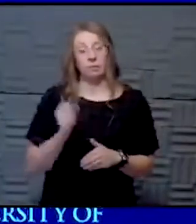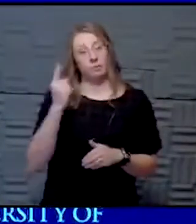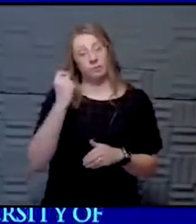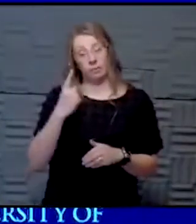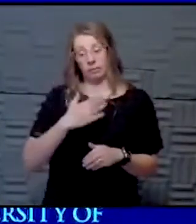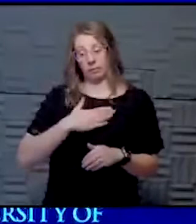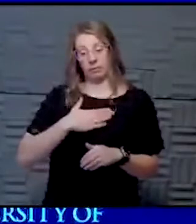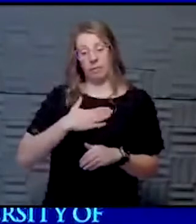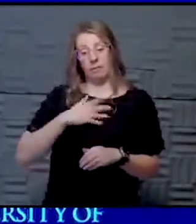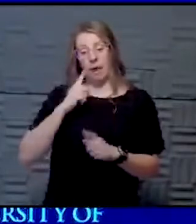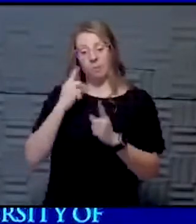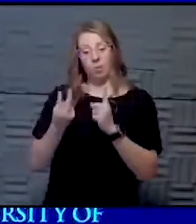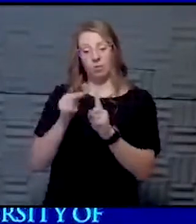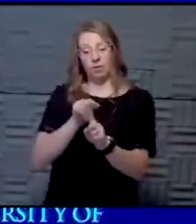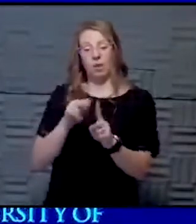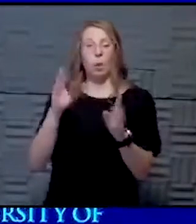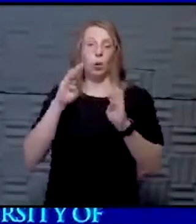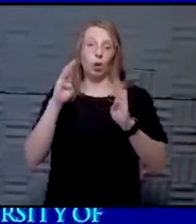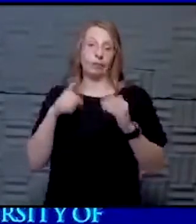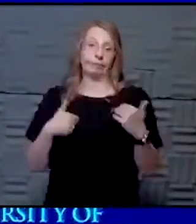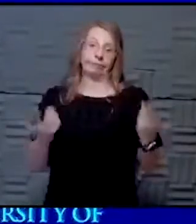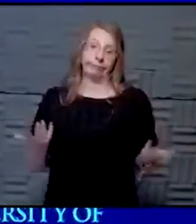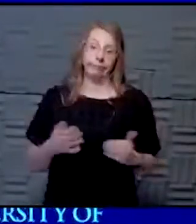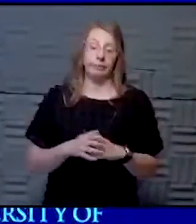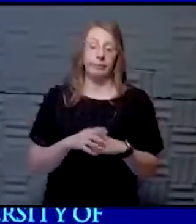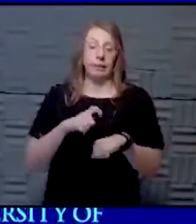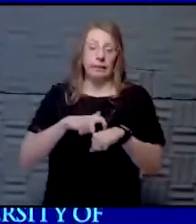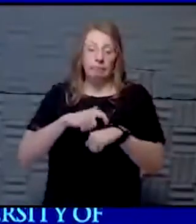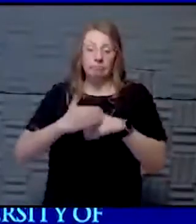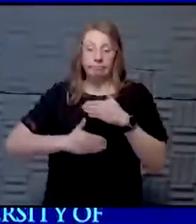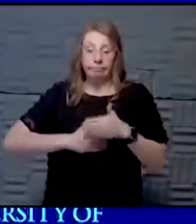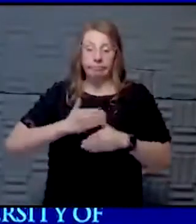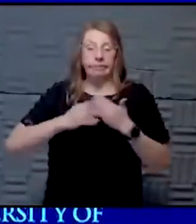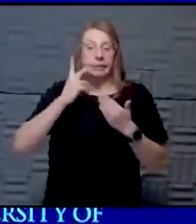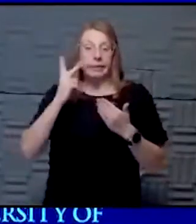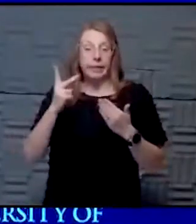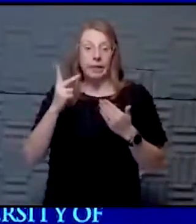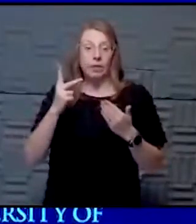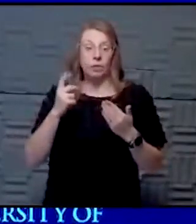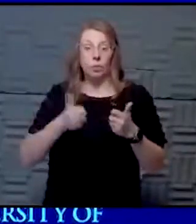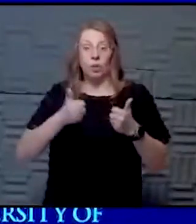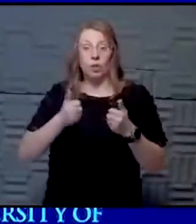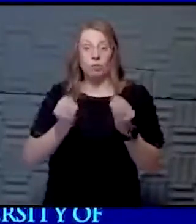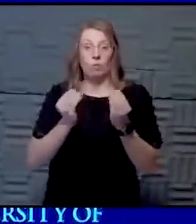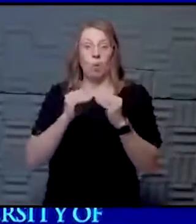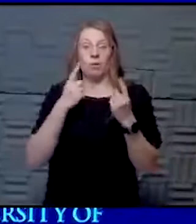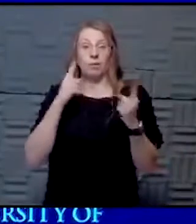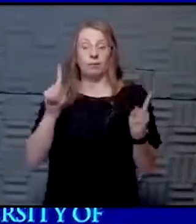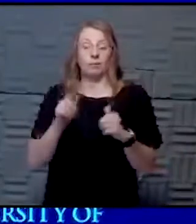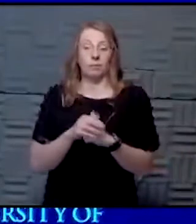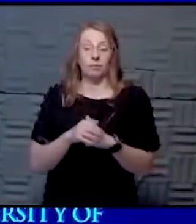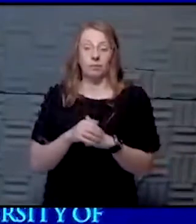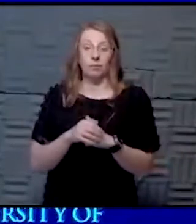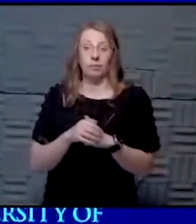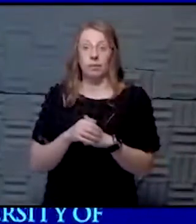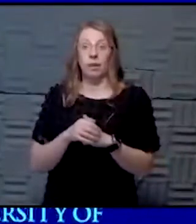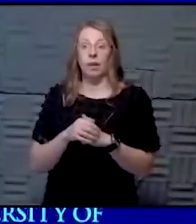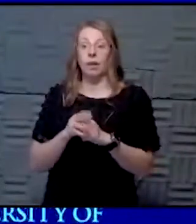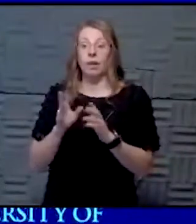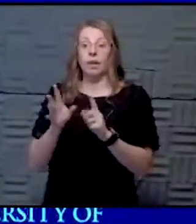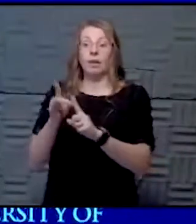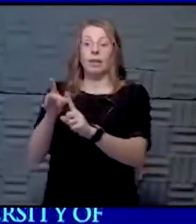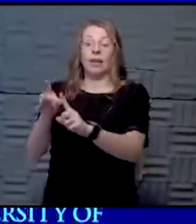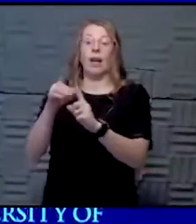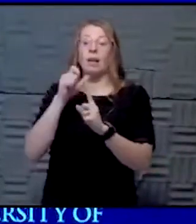worried, and time will tell which way we go with this. Yeah. But it would not surprise me if we open up, see more disease, and have to close back down again. I would